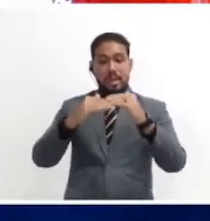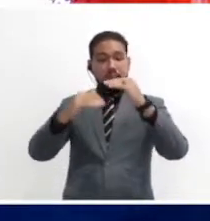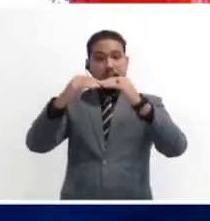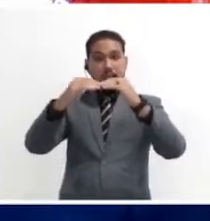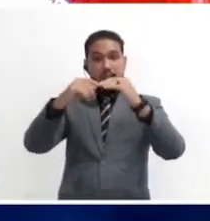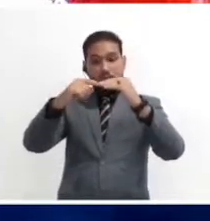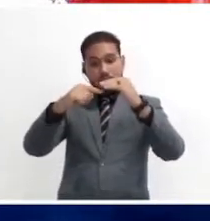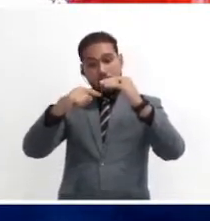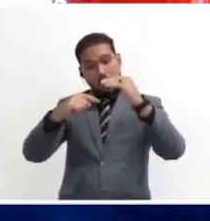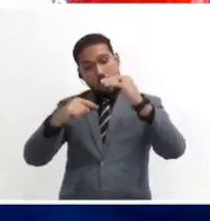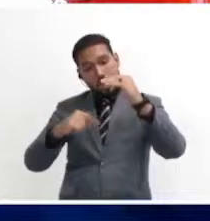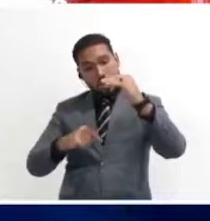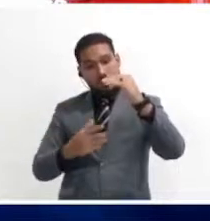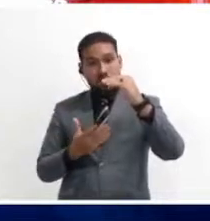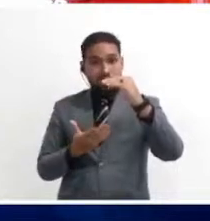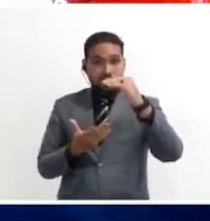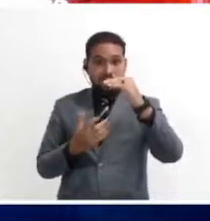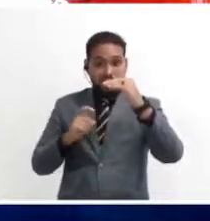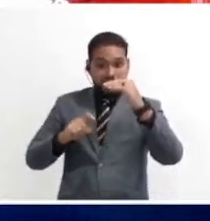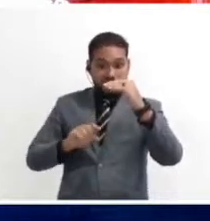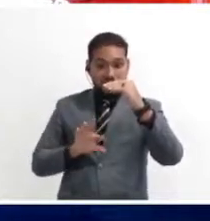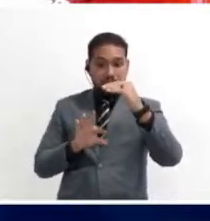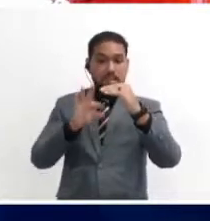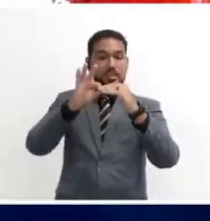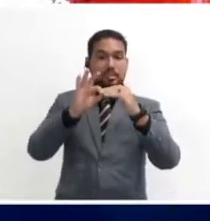that bridge chip is